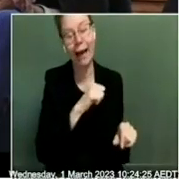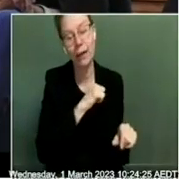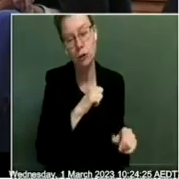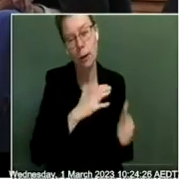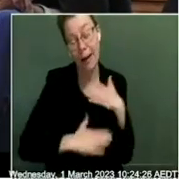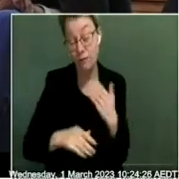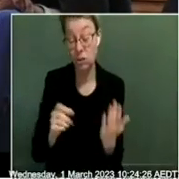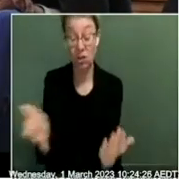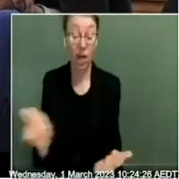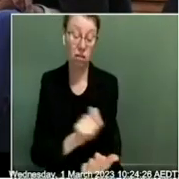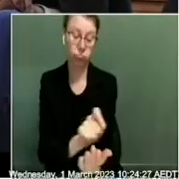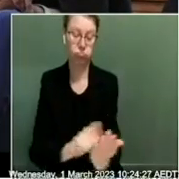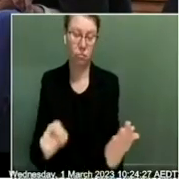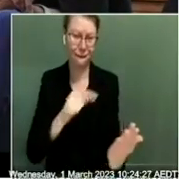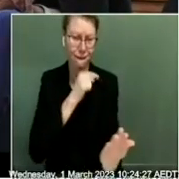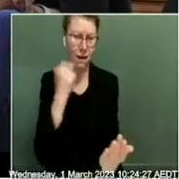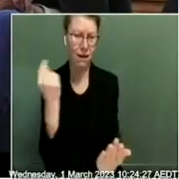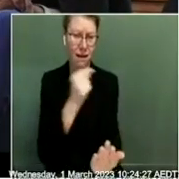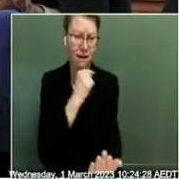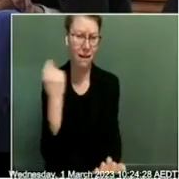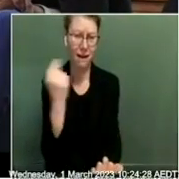it's absolutely disgusting to read.